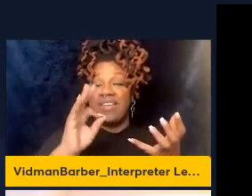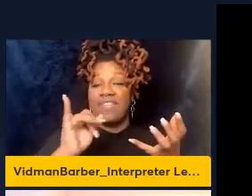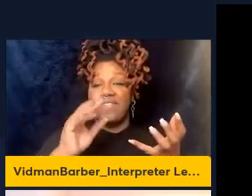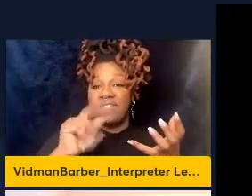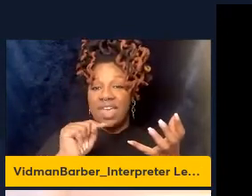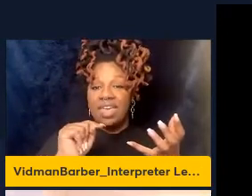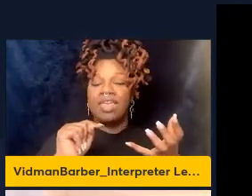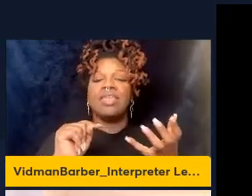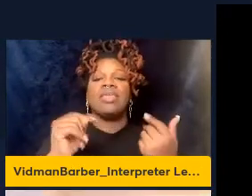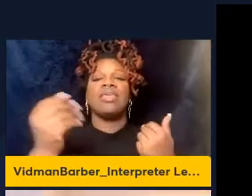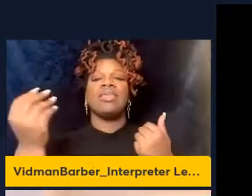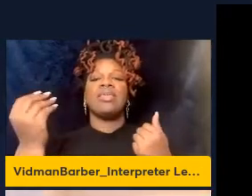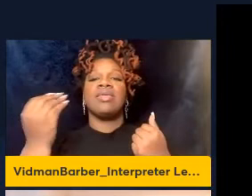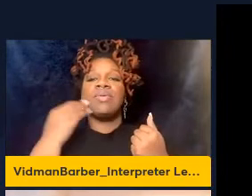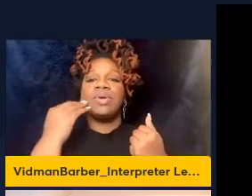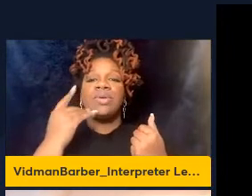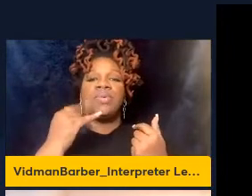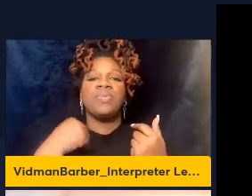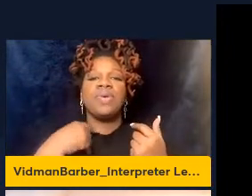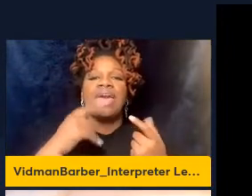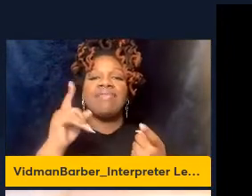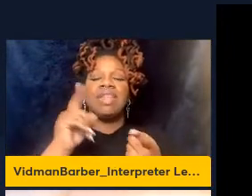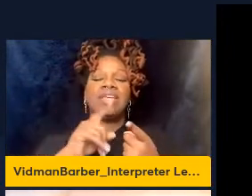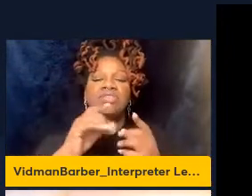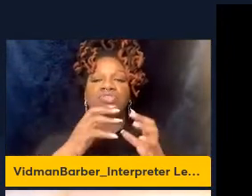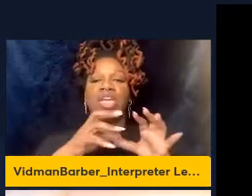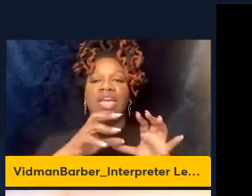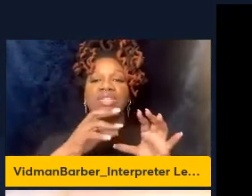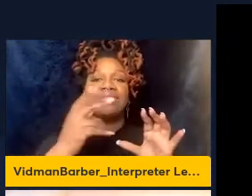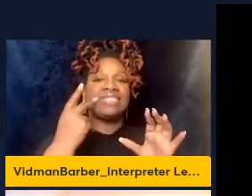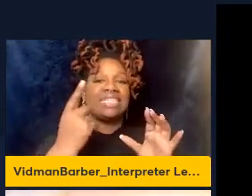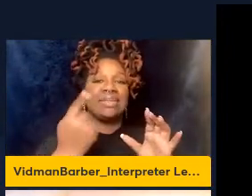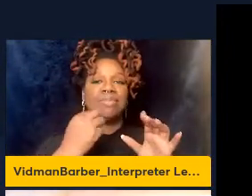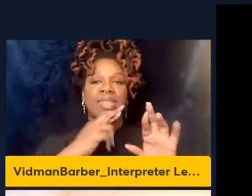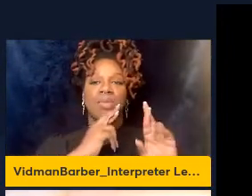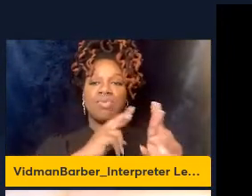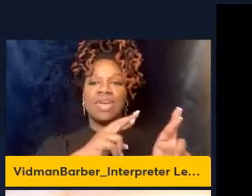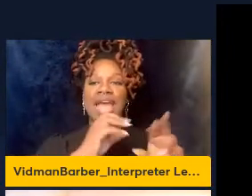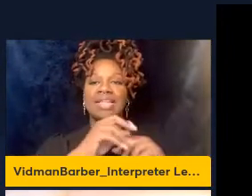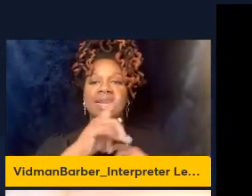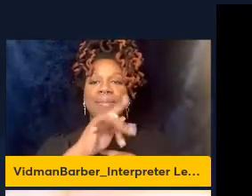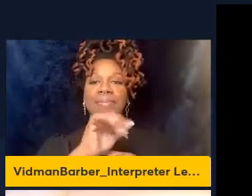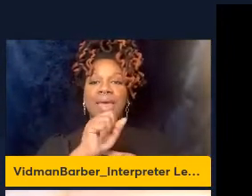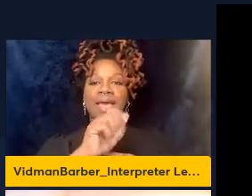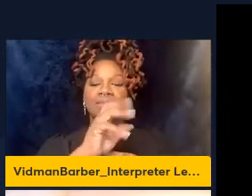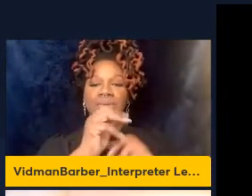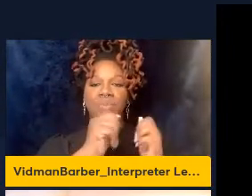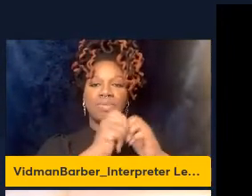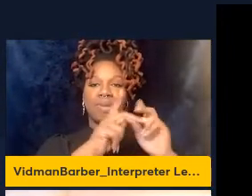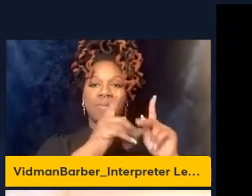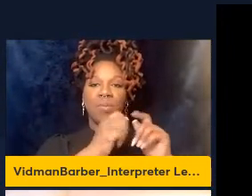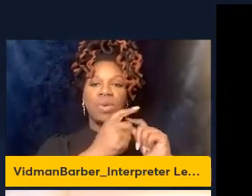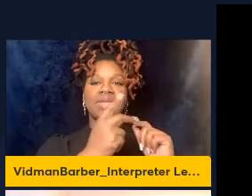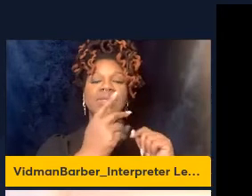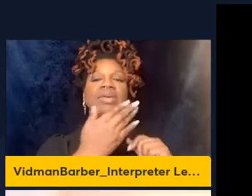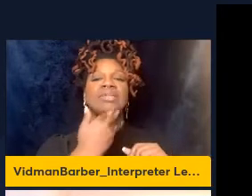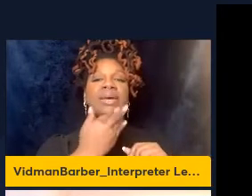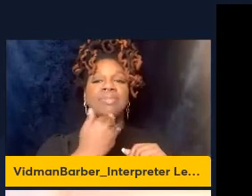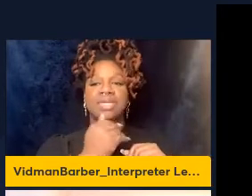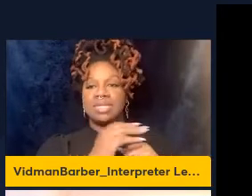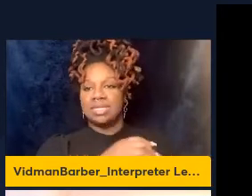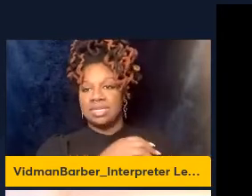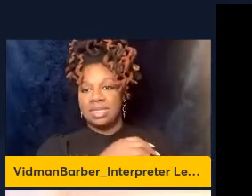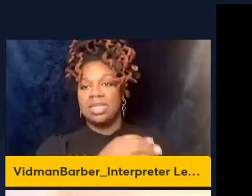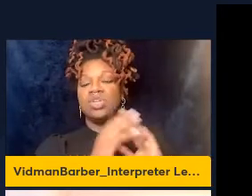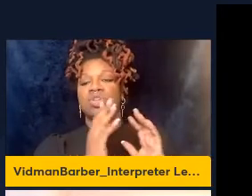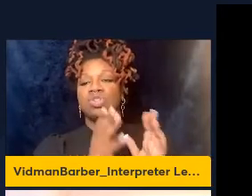chance of finding something that reacted within the plasma of these people with and without type 2 diabetes. So we did from carbon C6 to very,